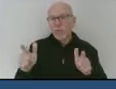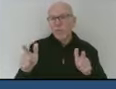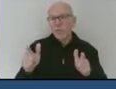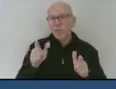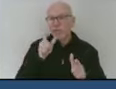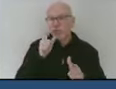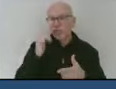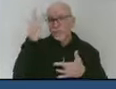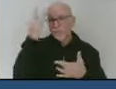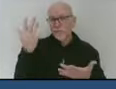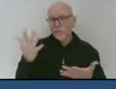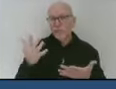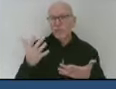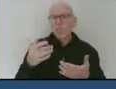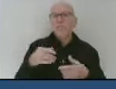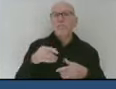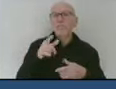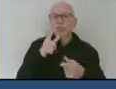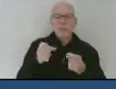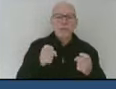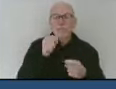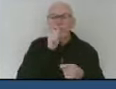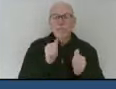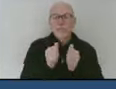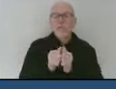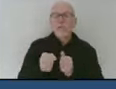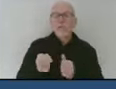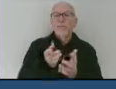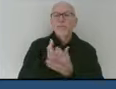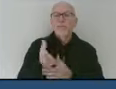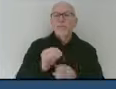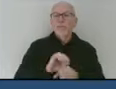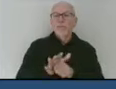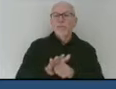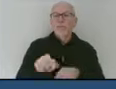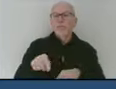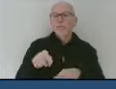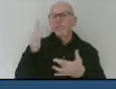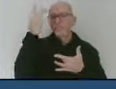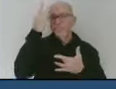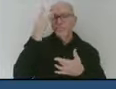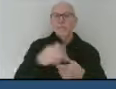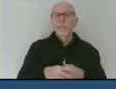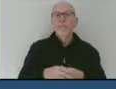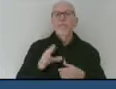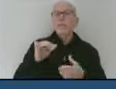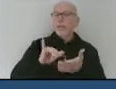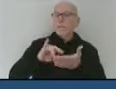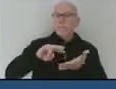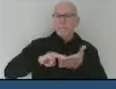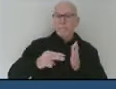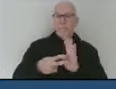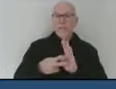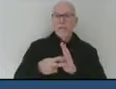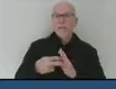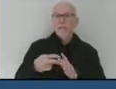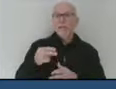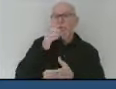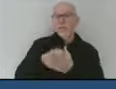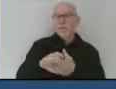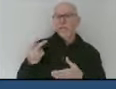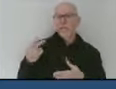every single person who's dealing with getting through this virus. And what that means, though, is that Jan and I are